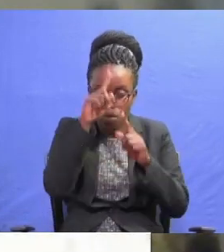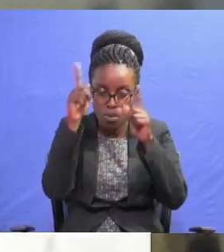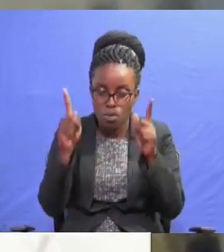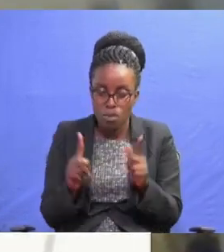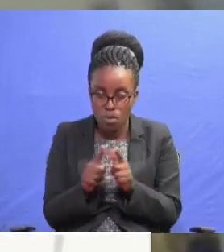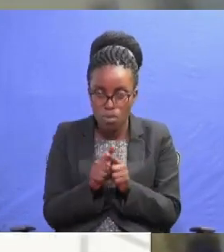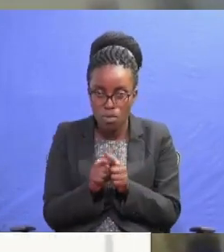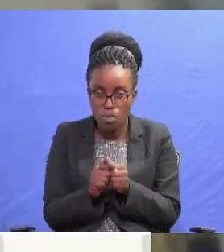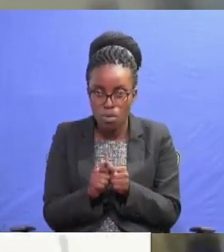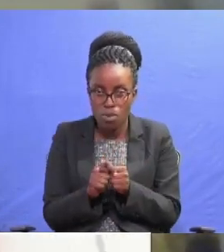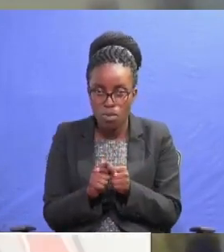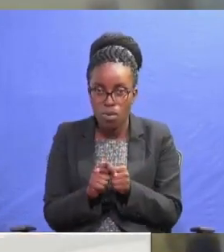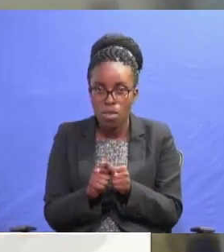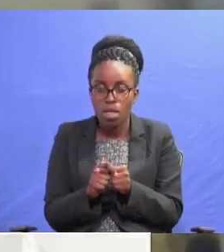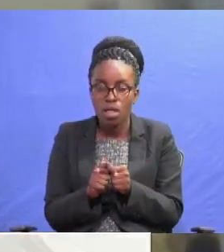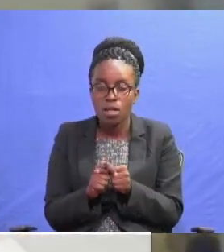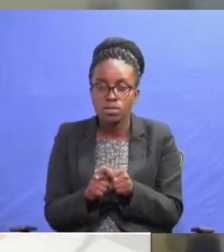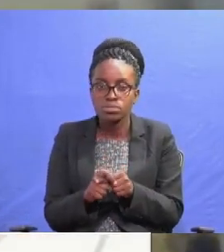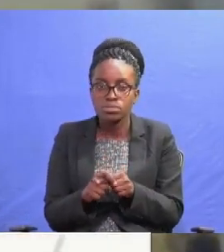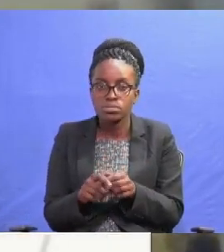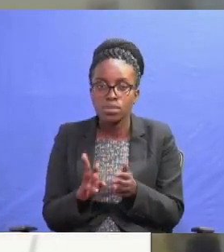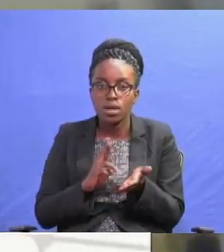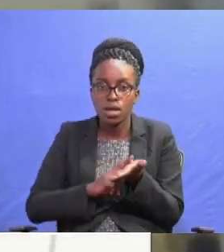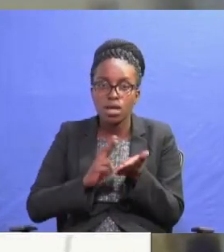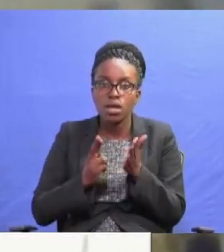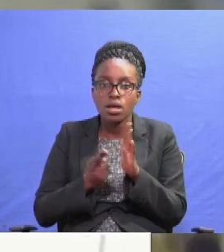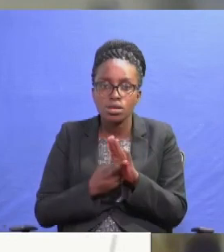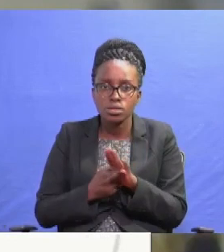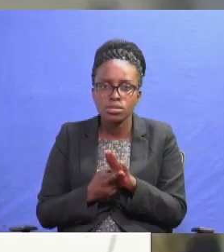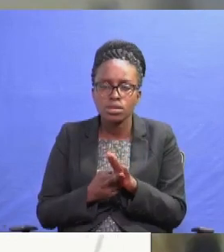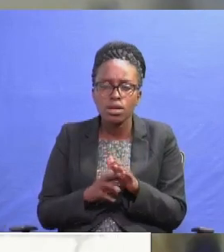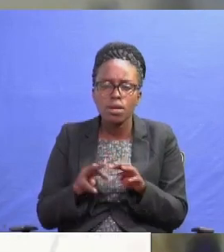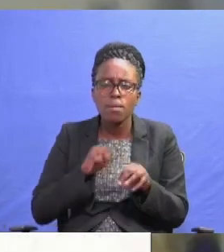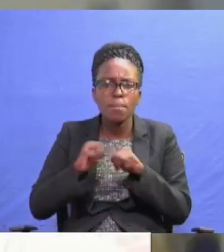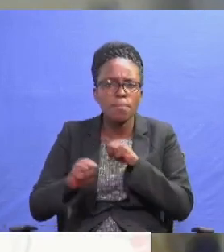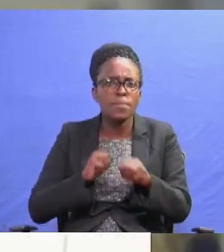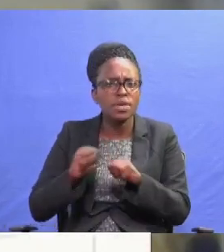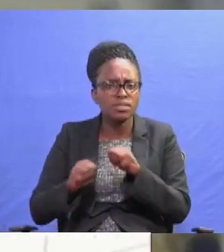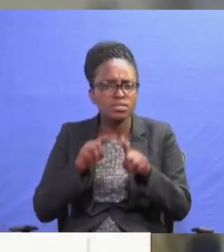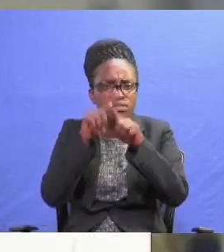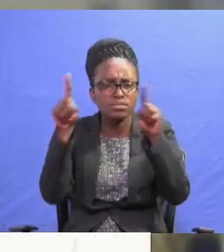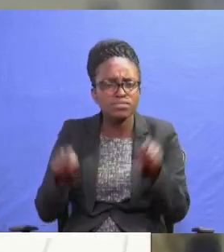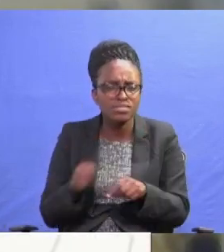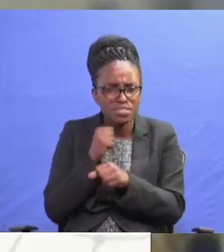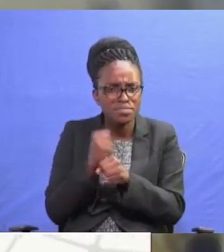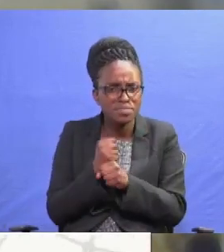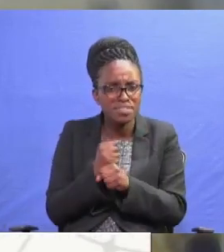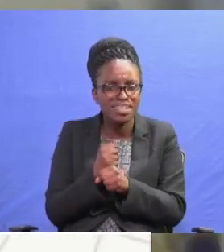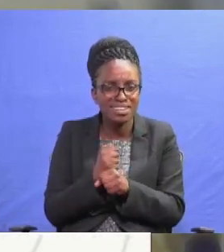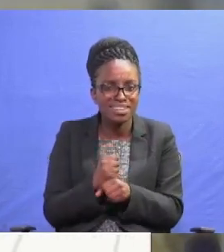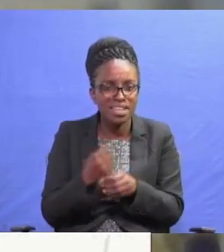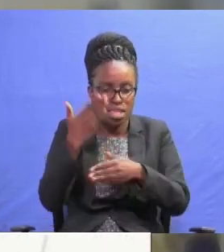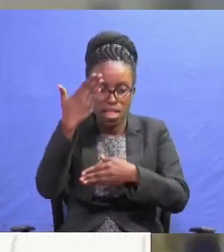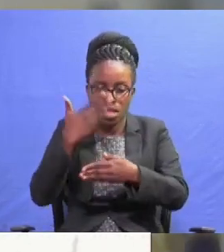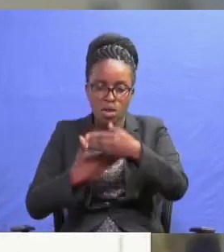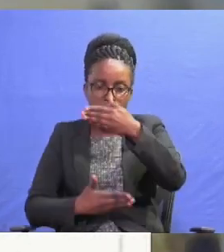in words we have the disaster risk management framework, but in a document we don't have one. That document has